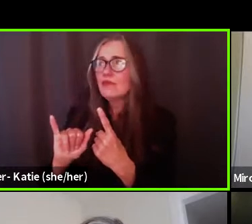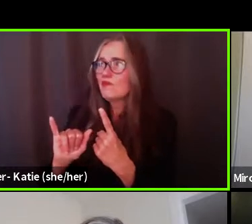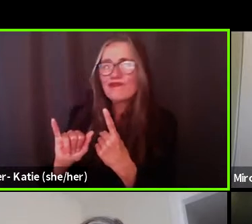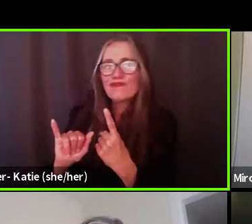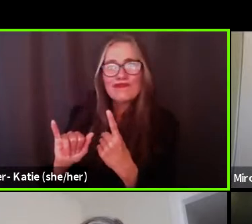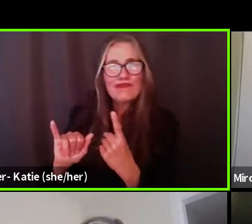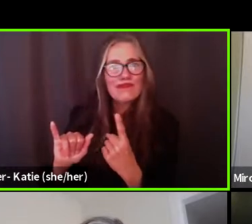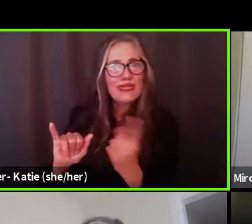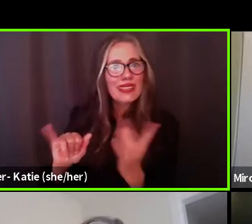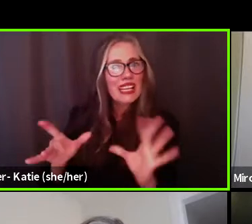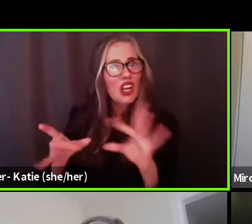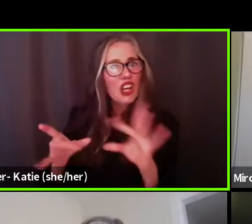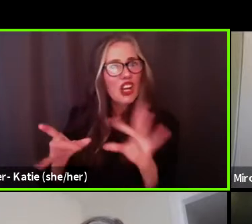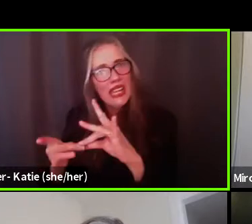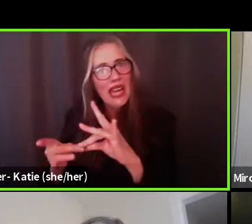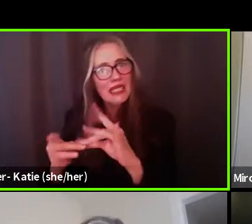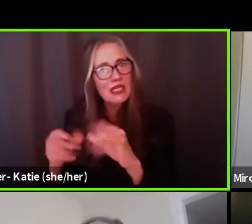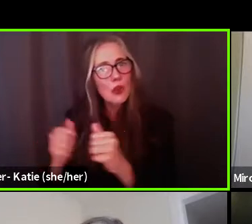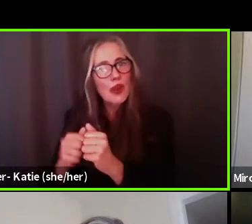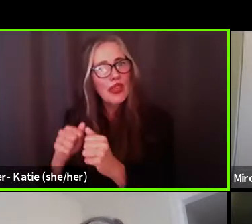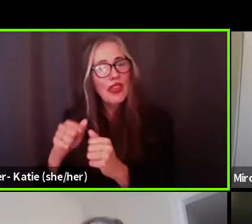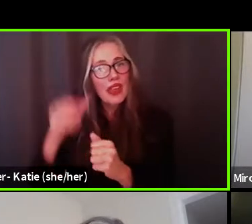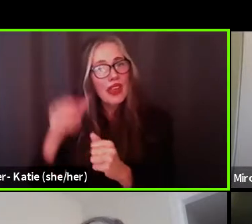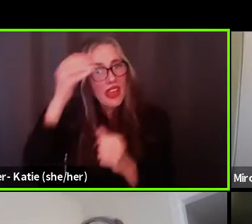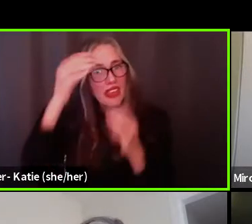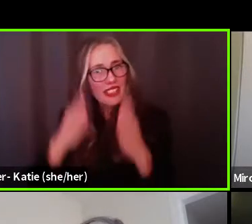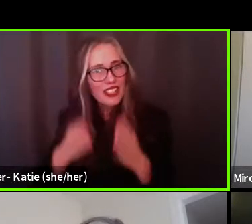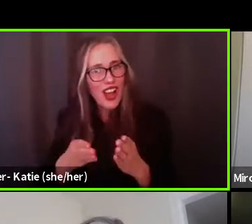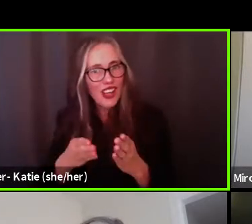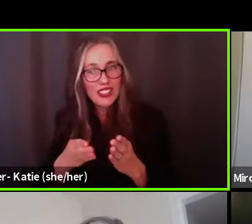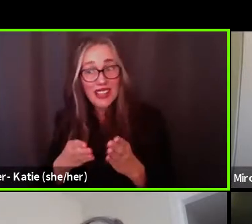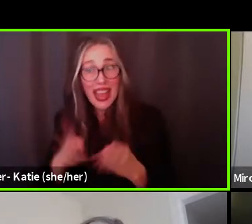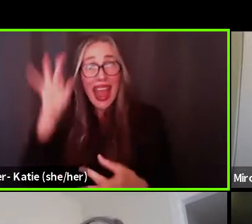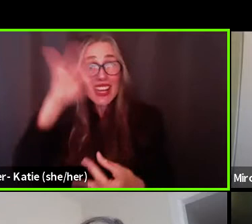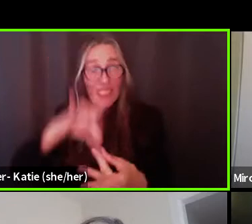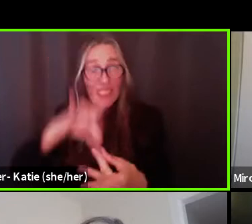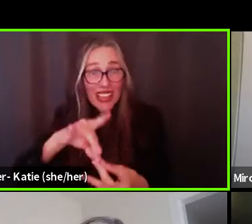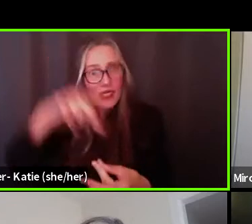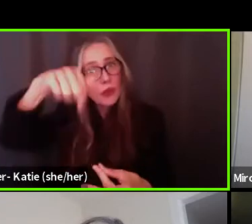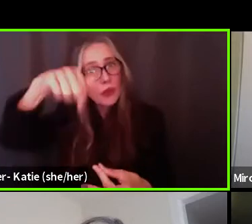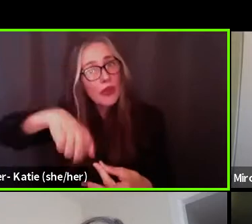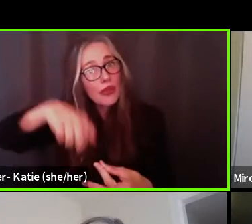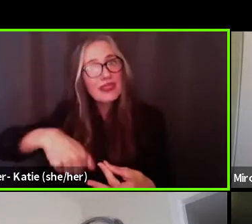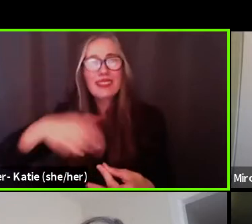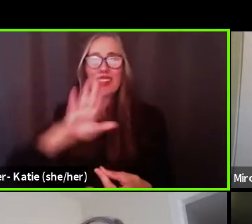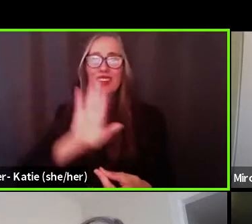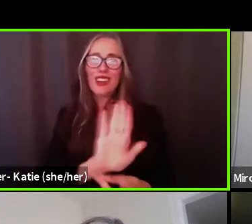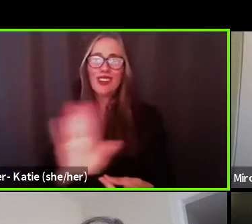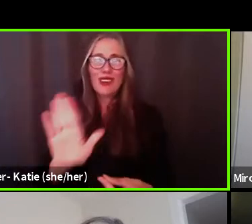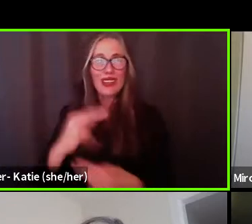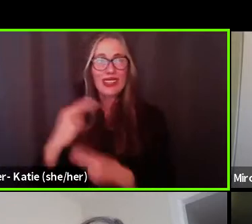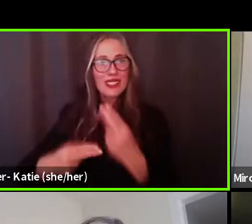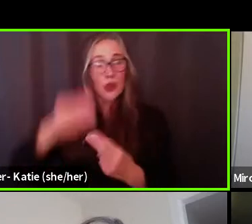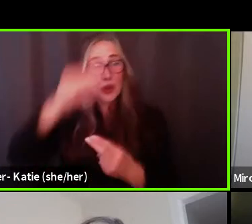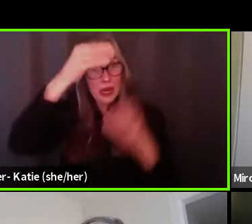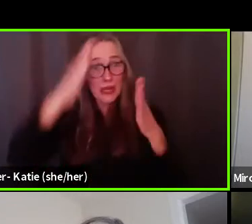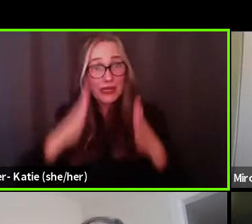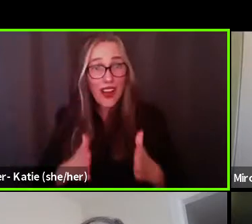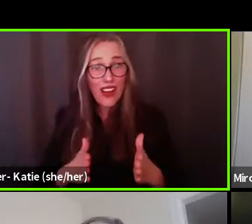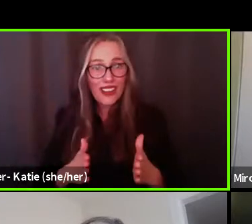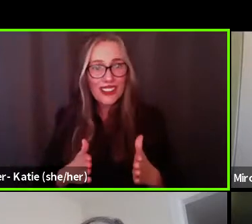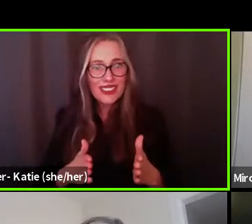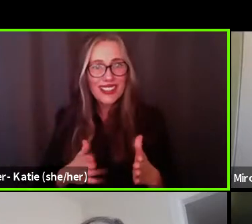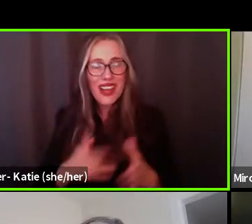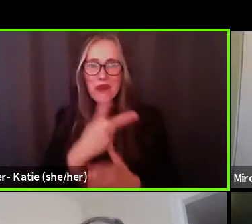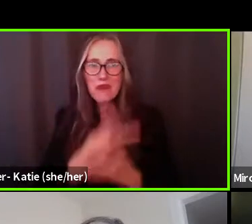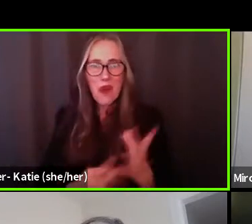scholars at this symposium for example have been doing um and um our familiarity with that work has really allowed